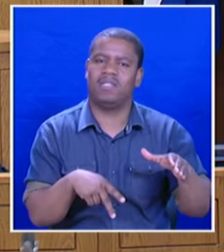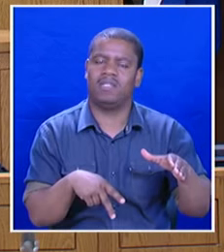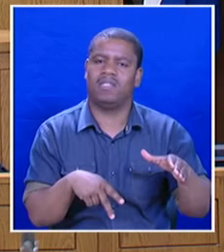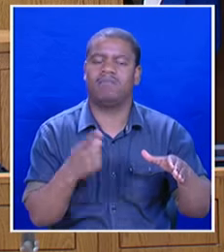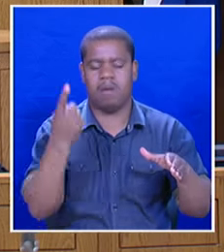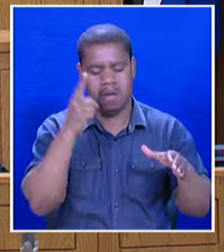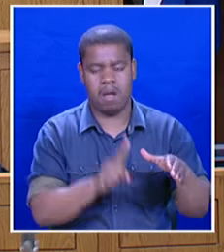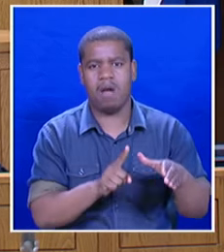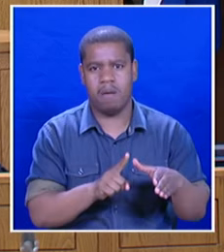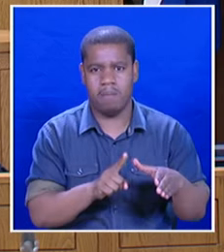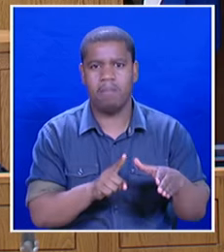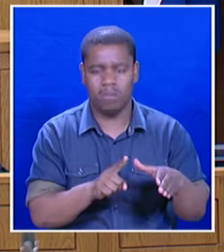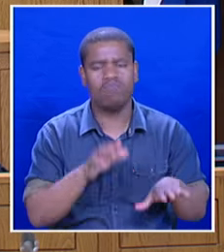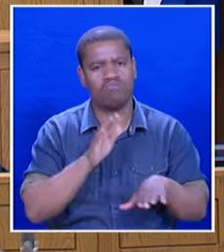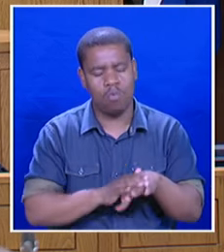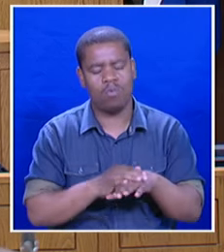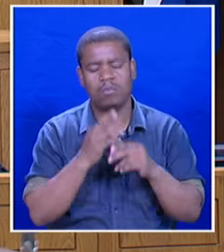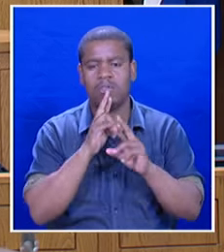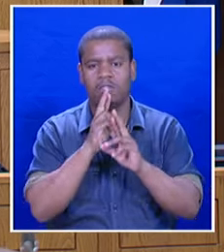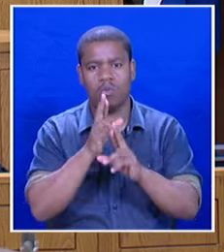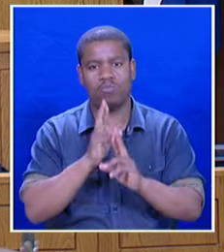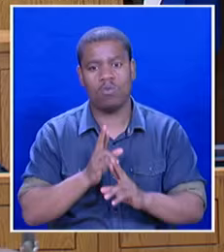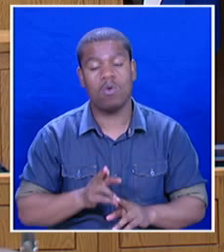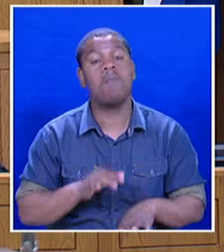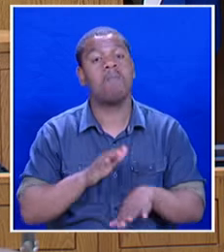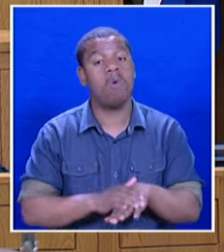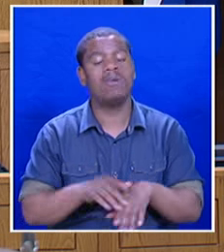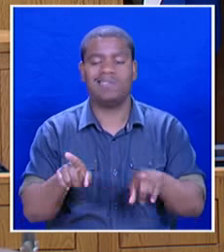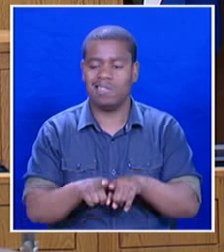give response and give account to what government is doing.